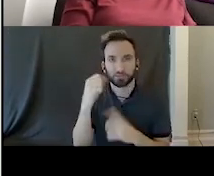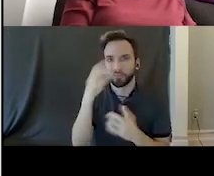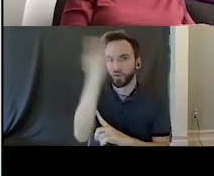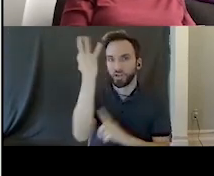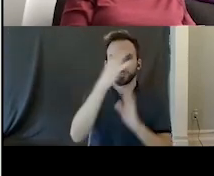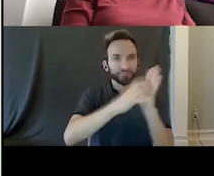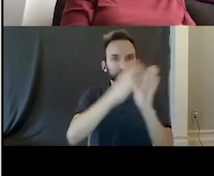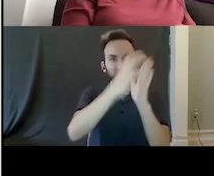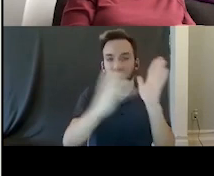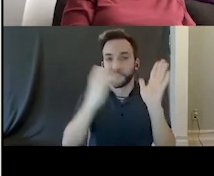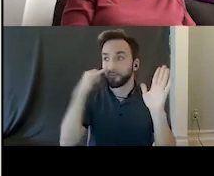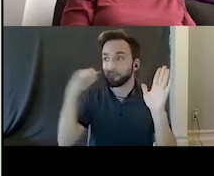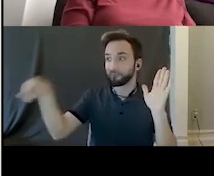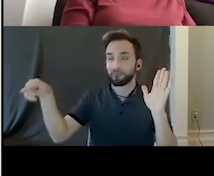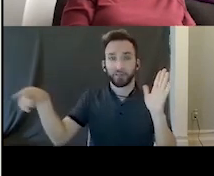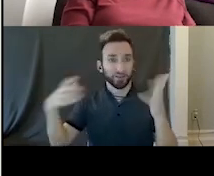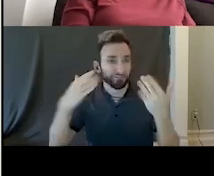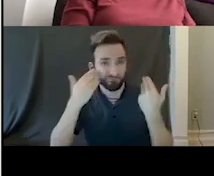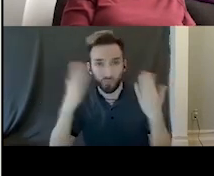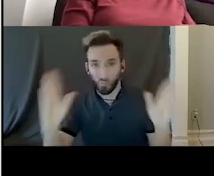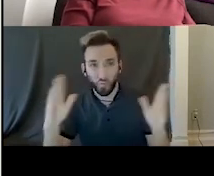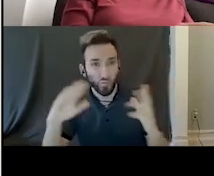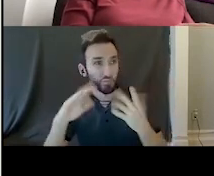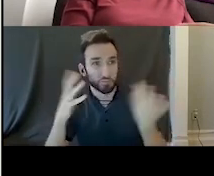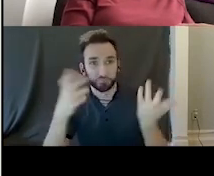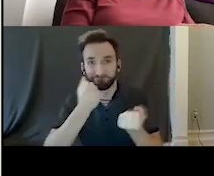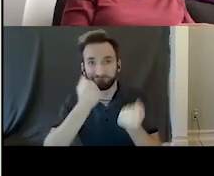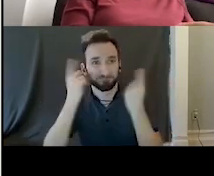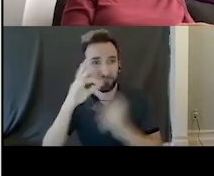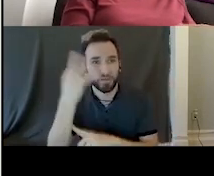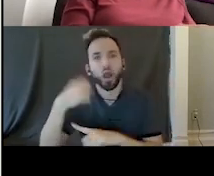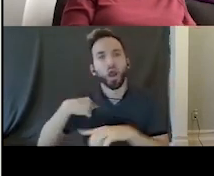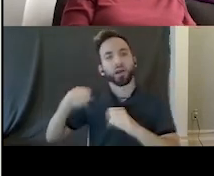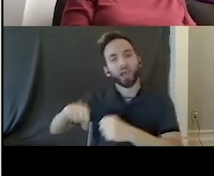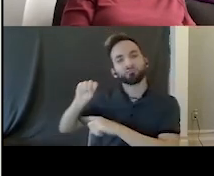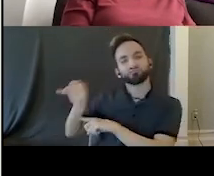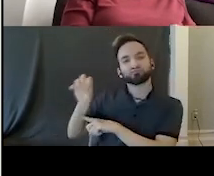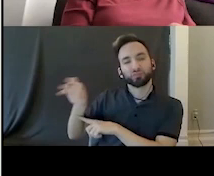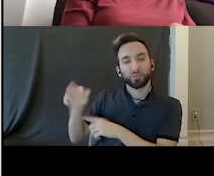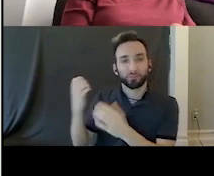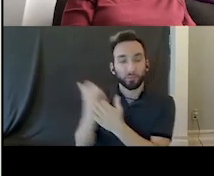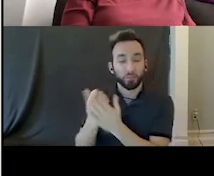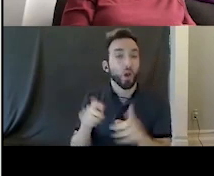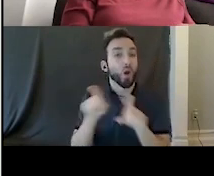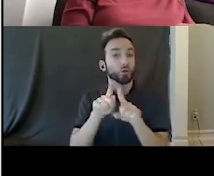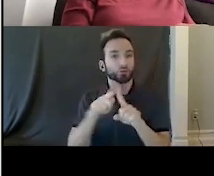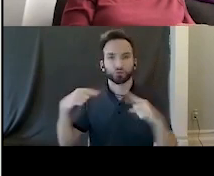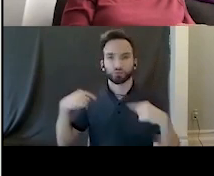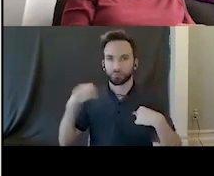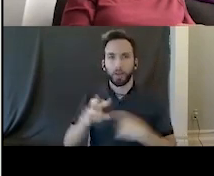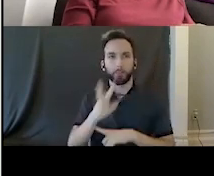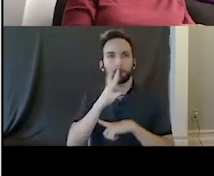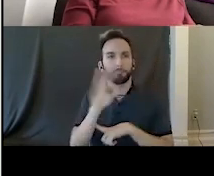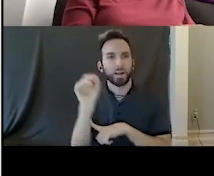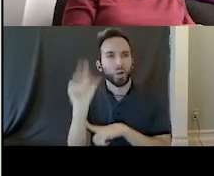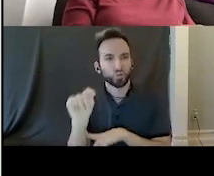French, I could help that student out. That's a good example. Also, I could speak out and denounce my white privilege. So whenever I see white privilege, I don't